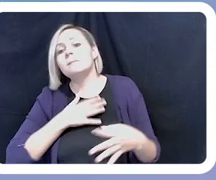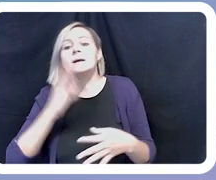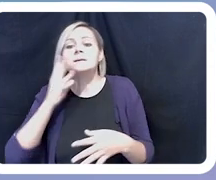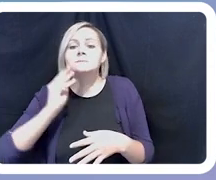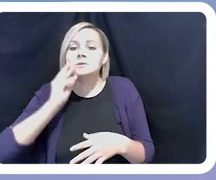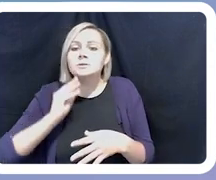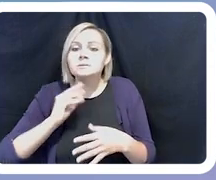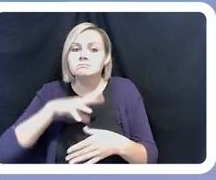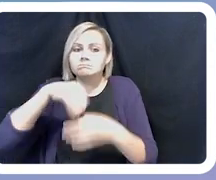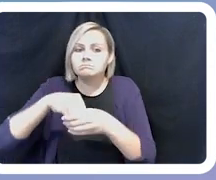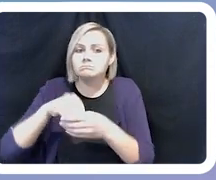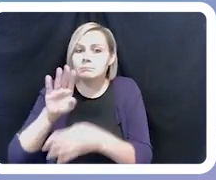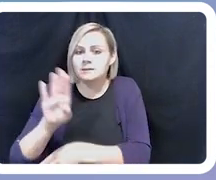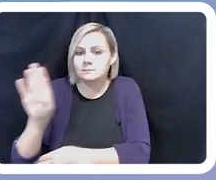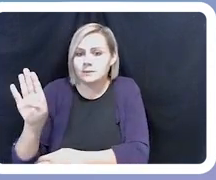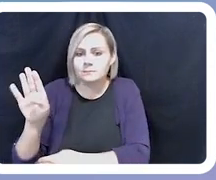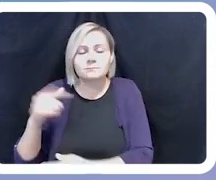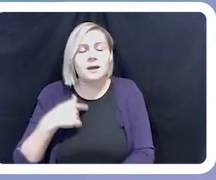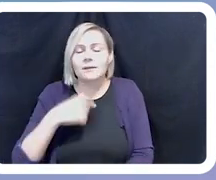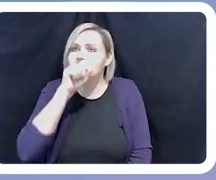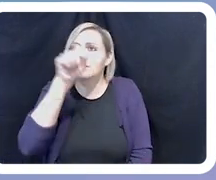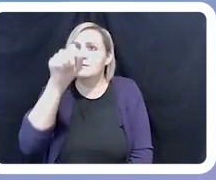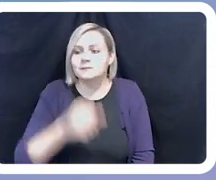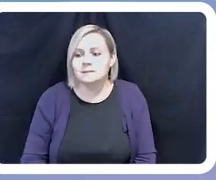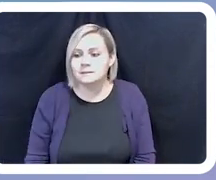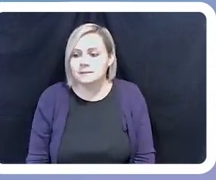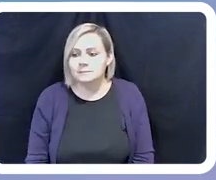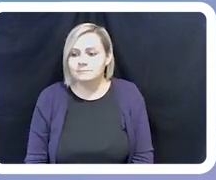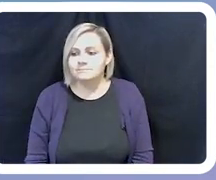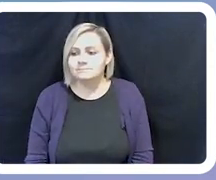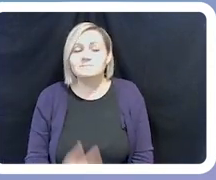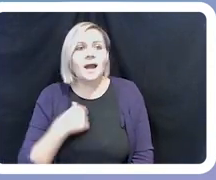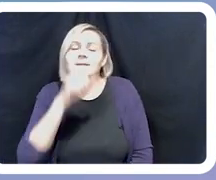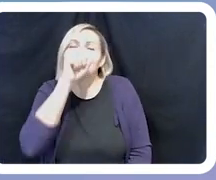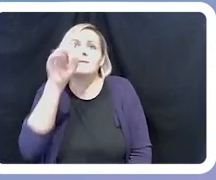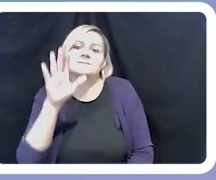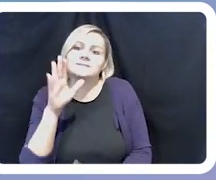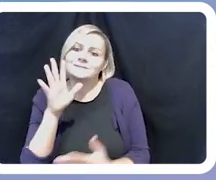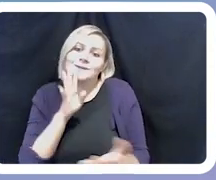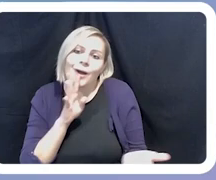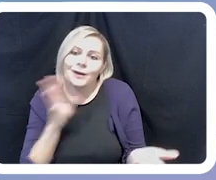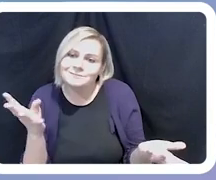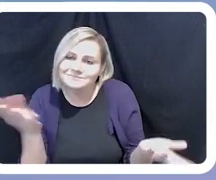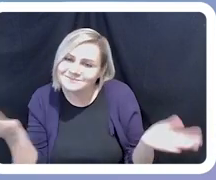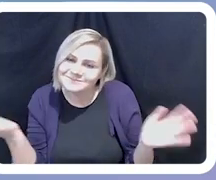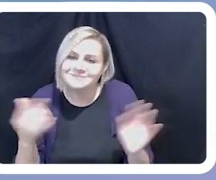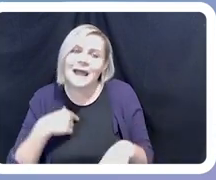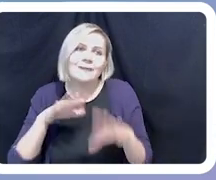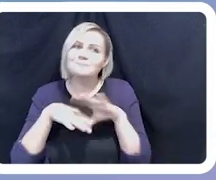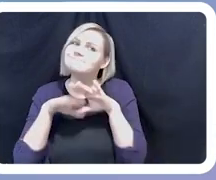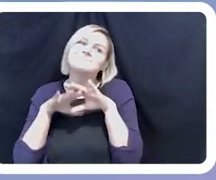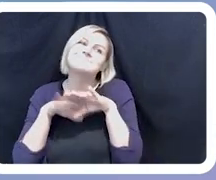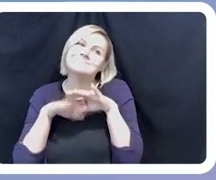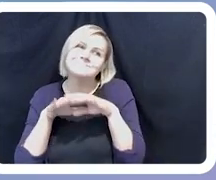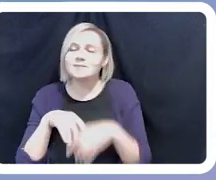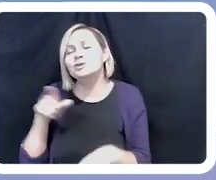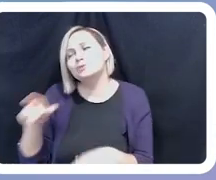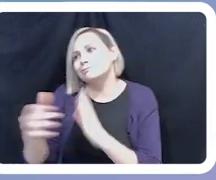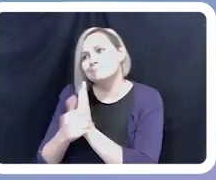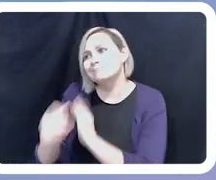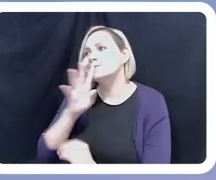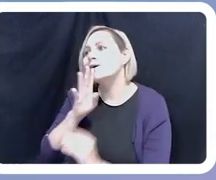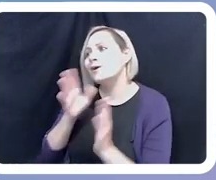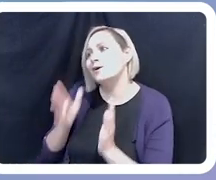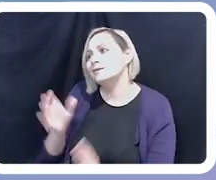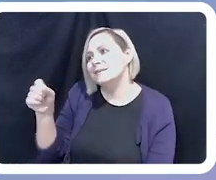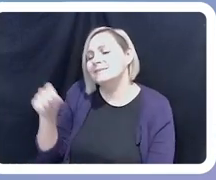experience in Best Buddies. So I love it. Like, I love to talk. I'm in time box. You're a good